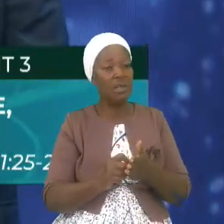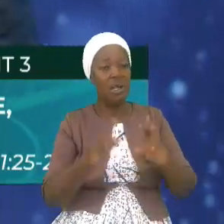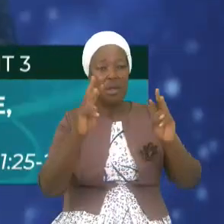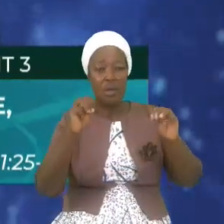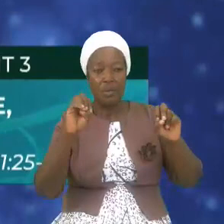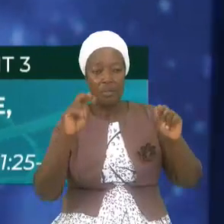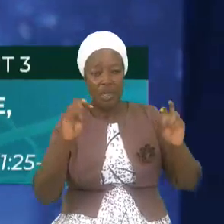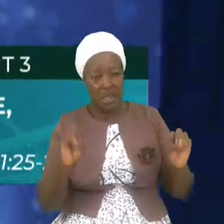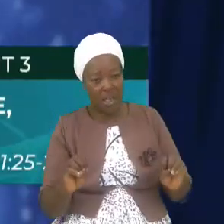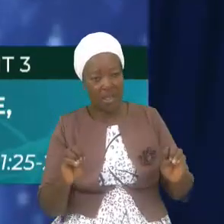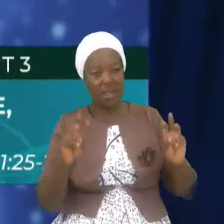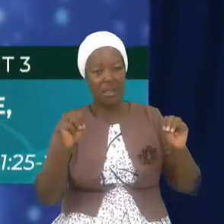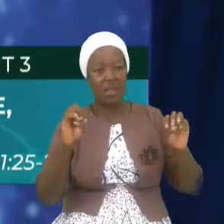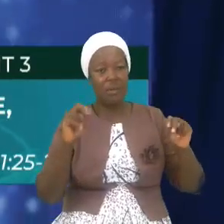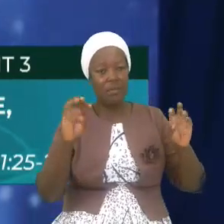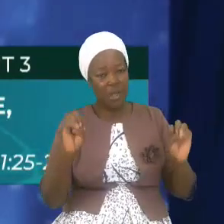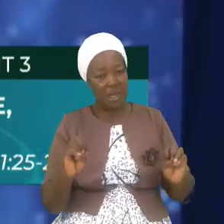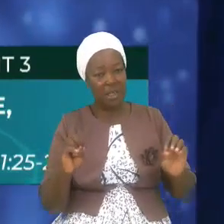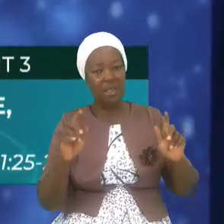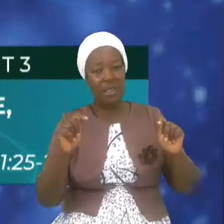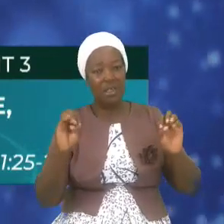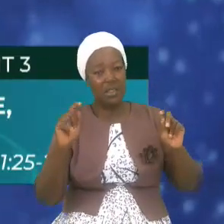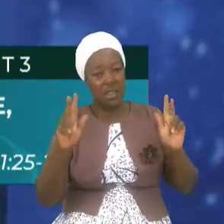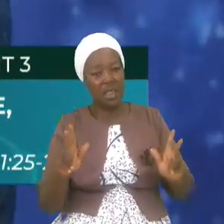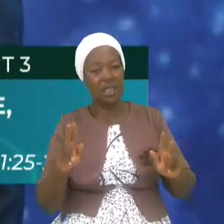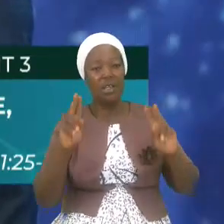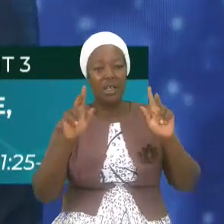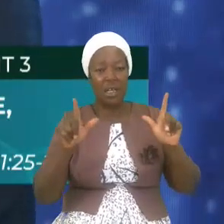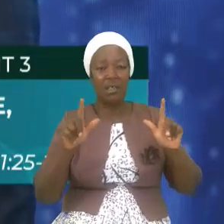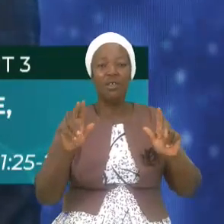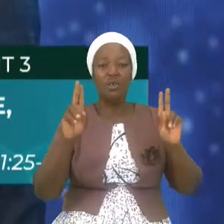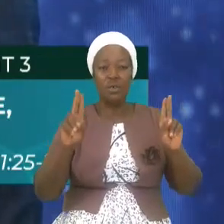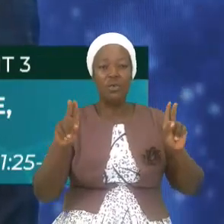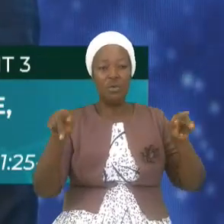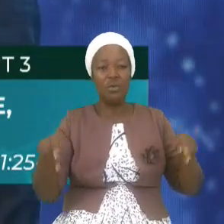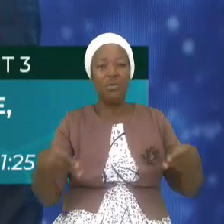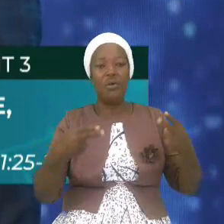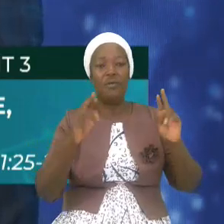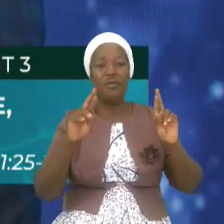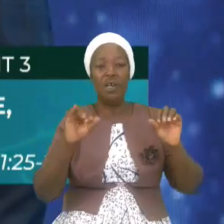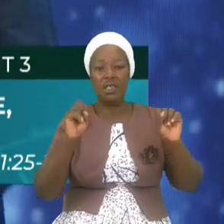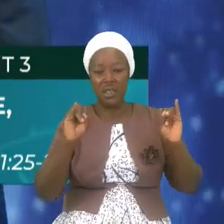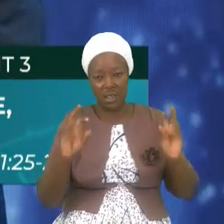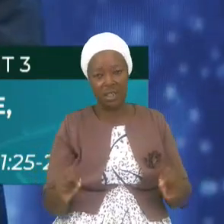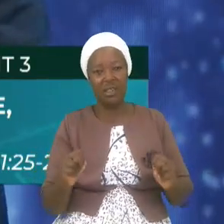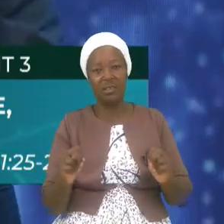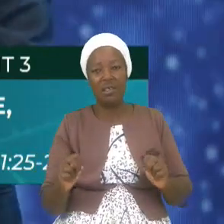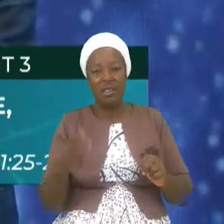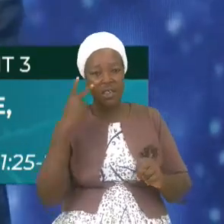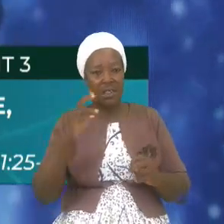verse 26. It says, this is the interpretation of the scene.